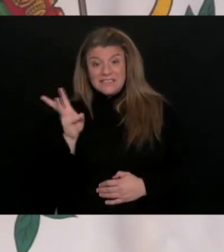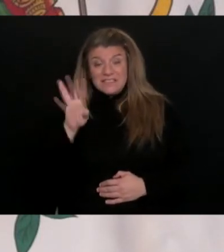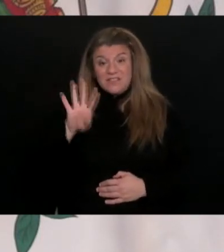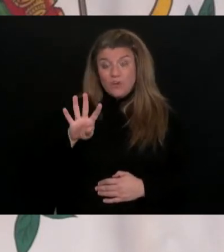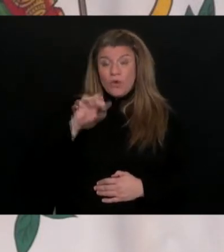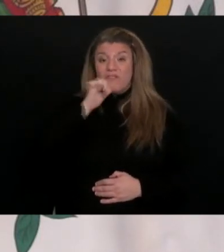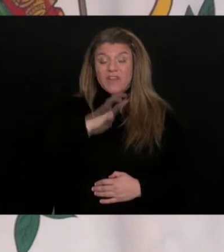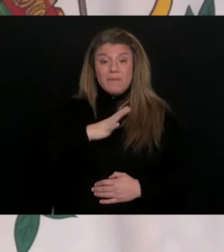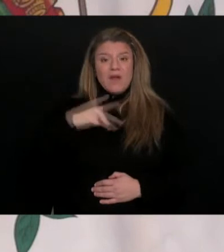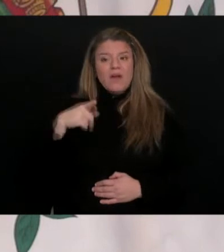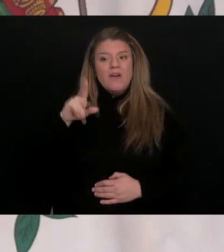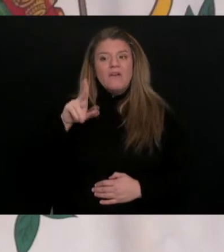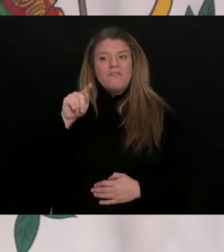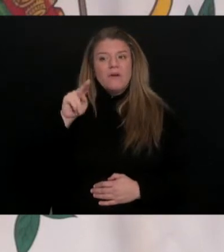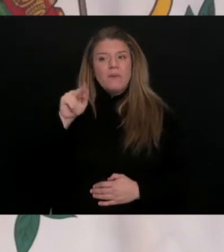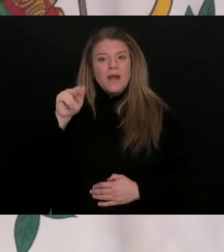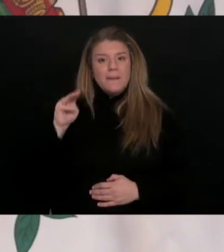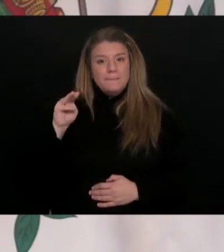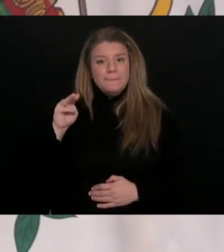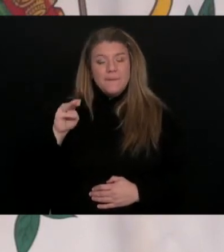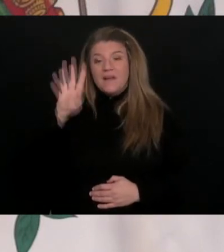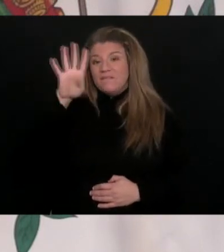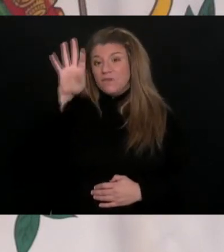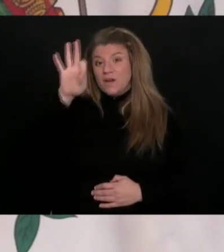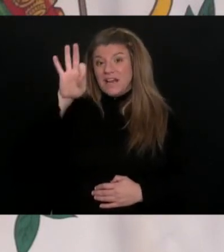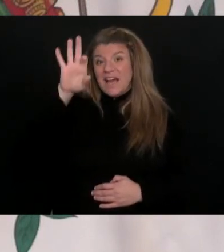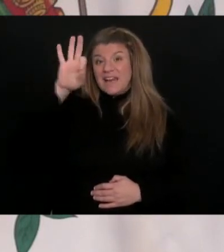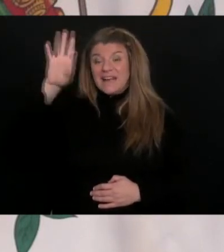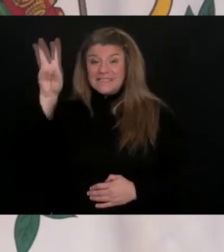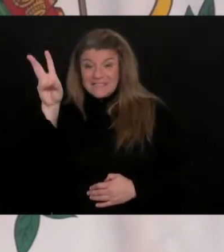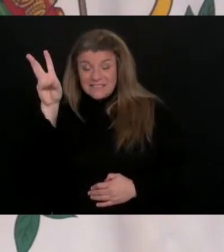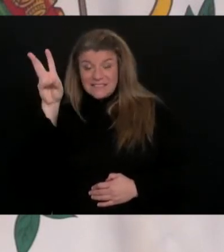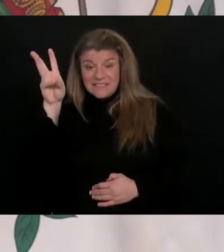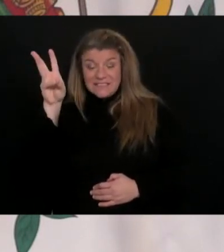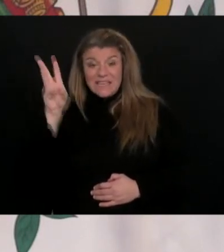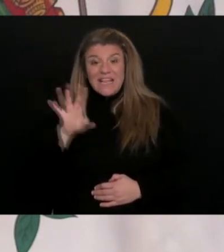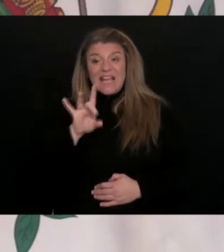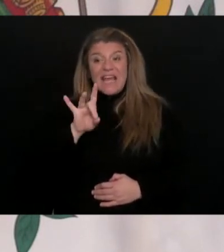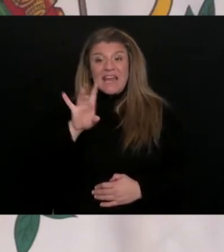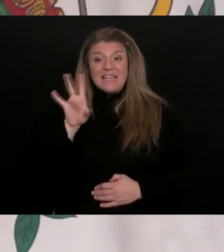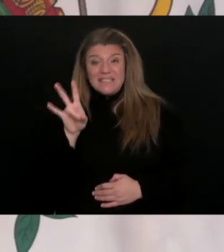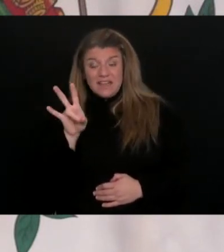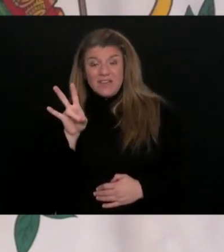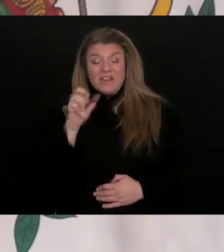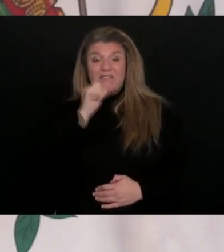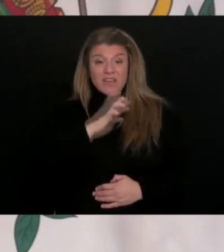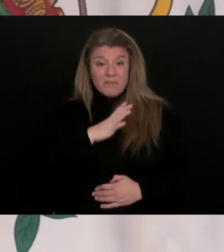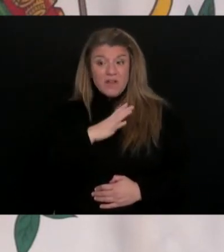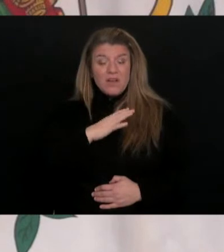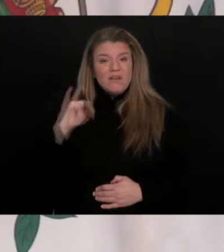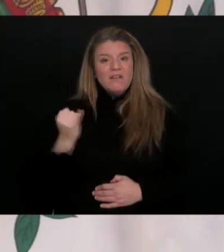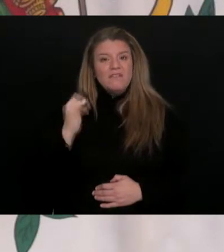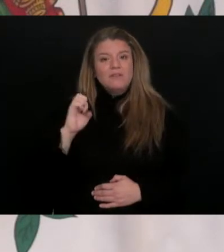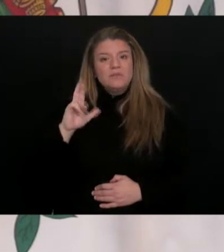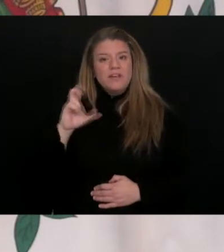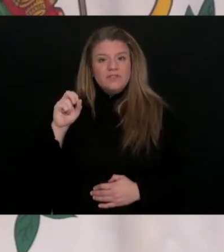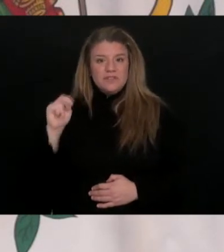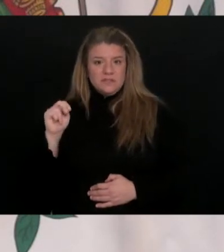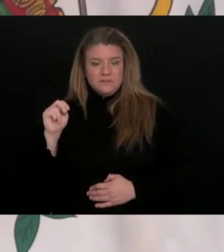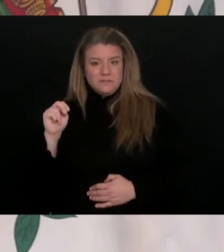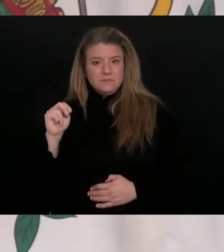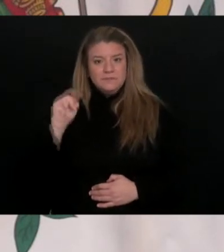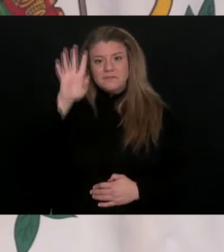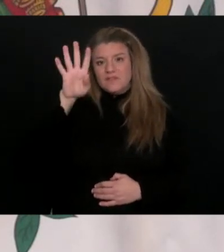64-year-old female from Putnam County. The 4,996th death, an 87-year-old female from Jefferson County.